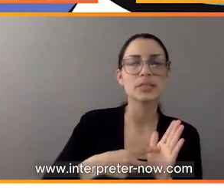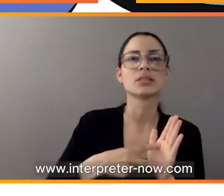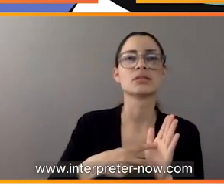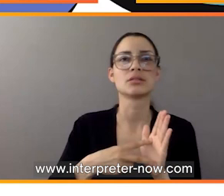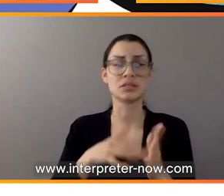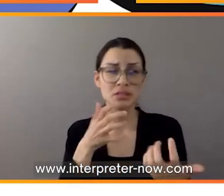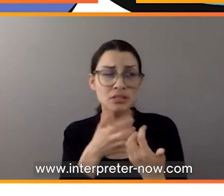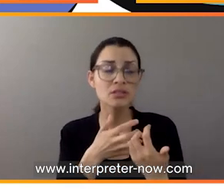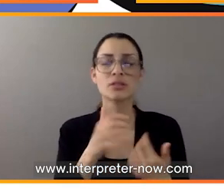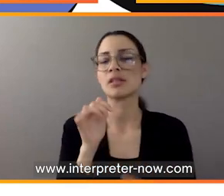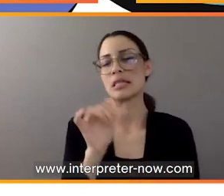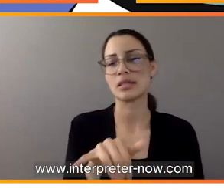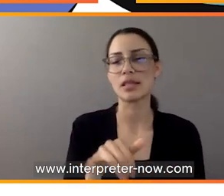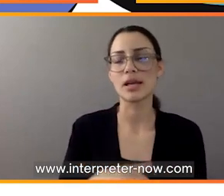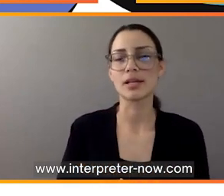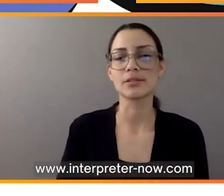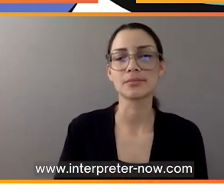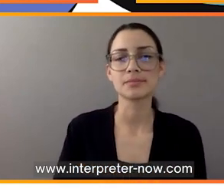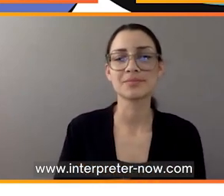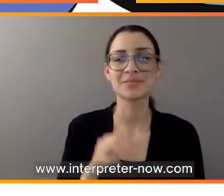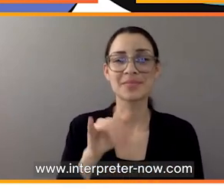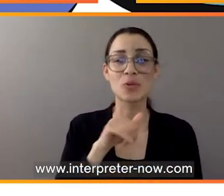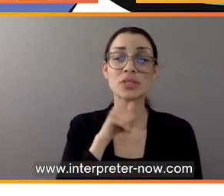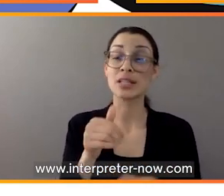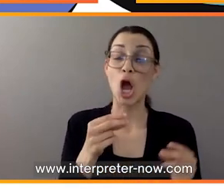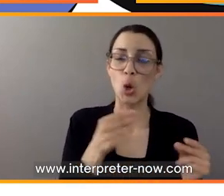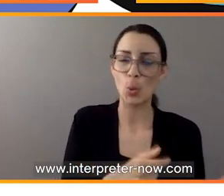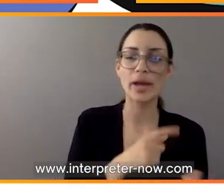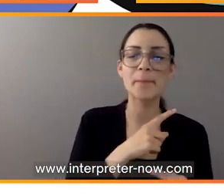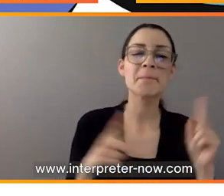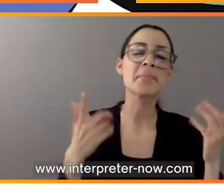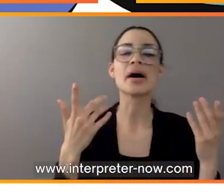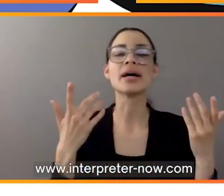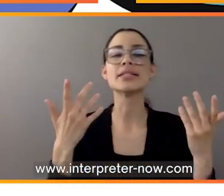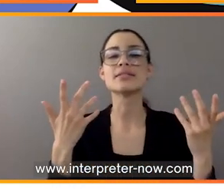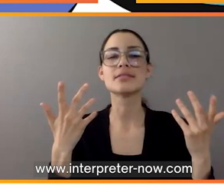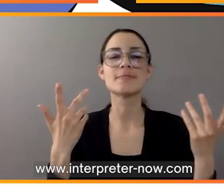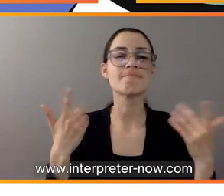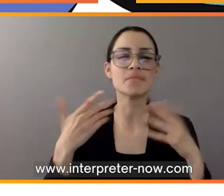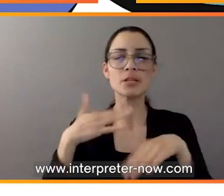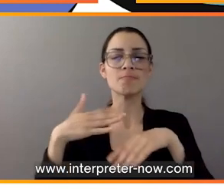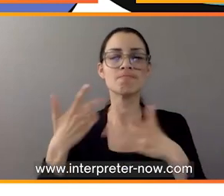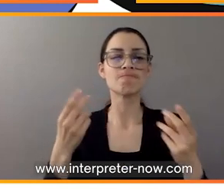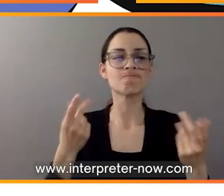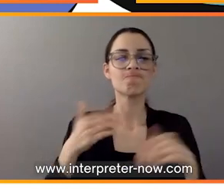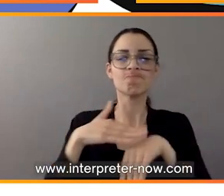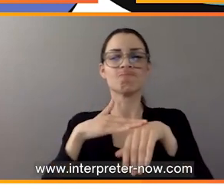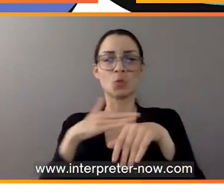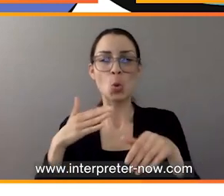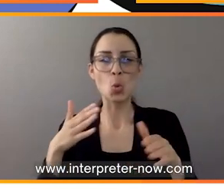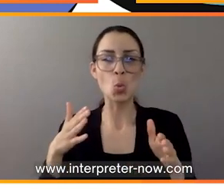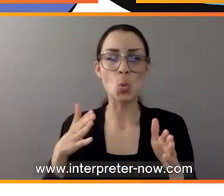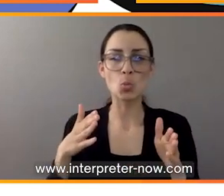purpose and these value statements, are we aligned? And so that was a way, I don't want to say it was quick, but a very high level